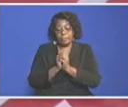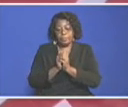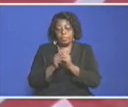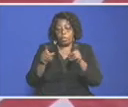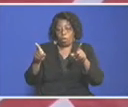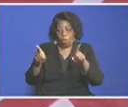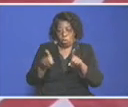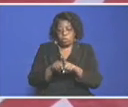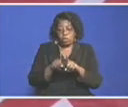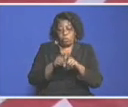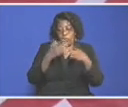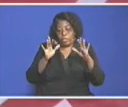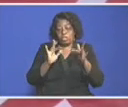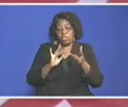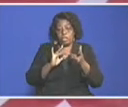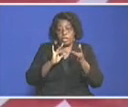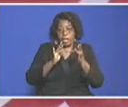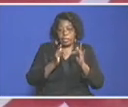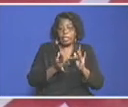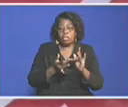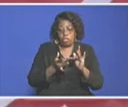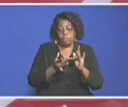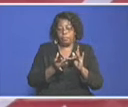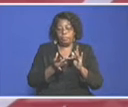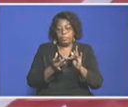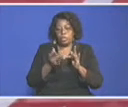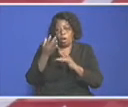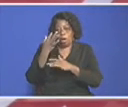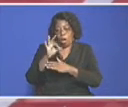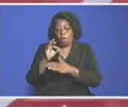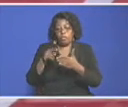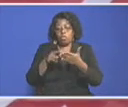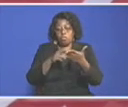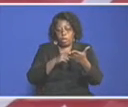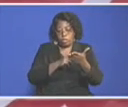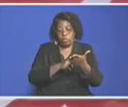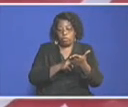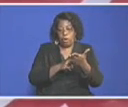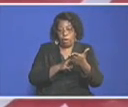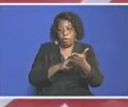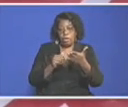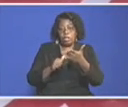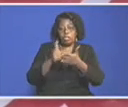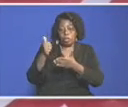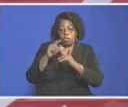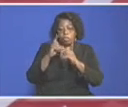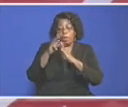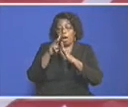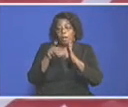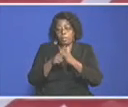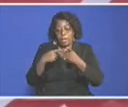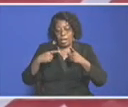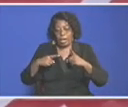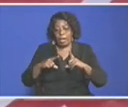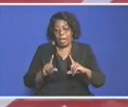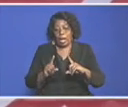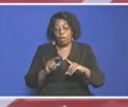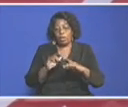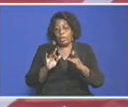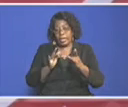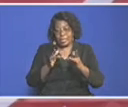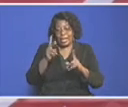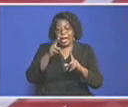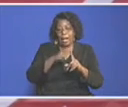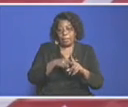also complete the digitization and upgrade of the Registrar General Department to allow for online